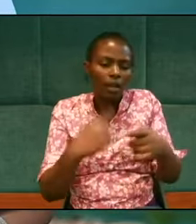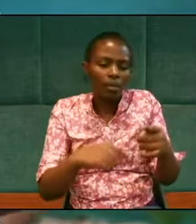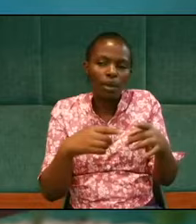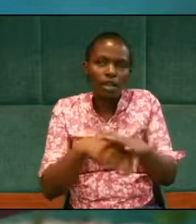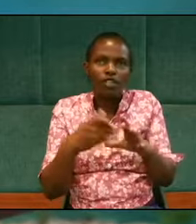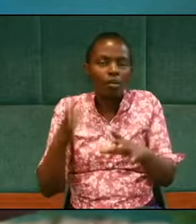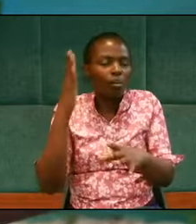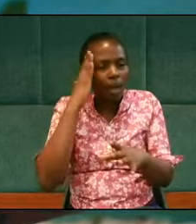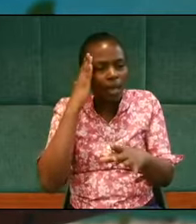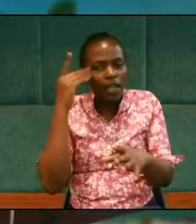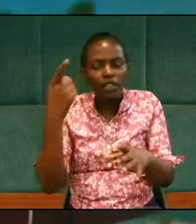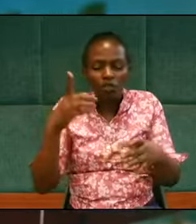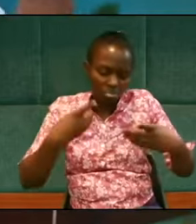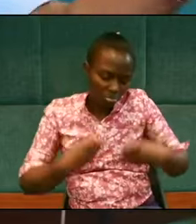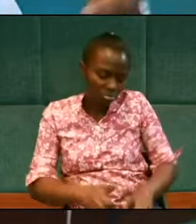procreation,